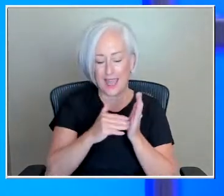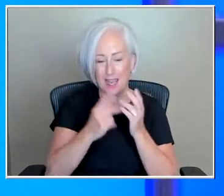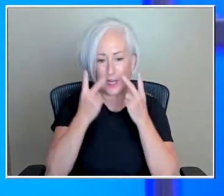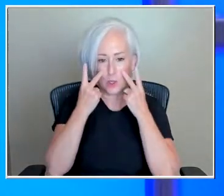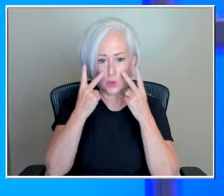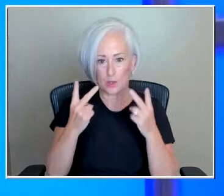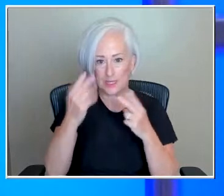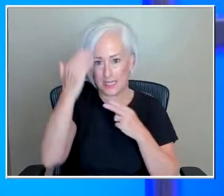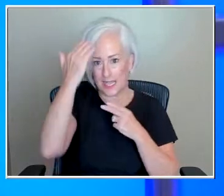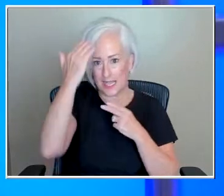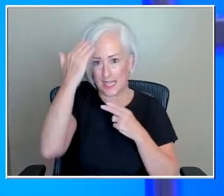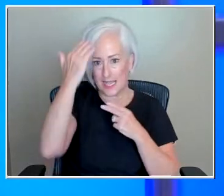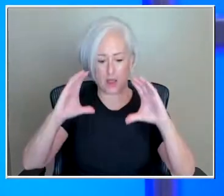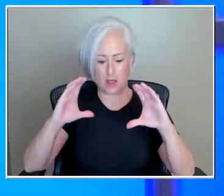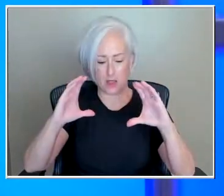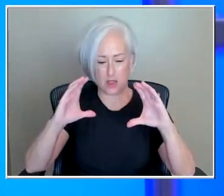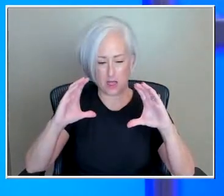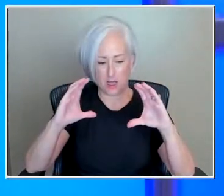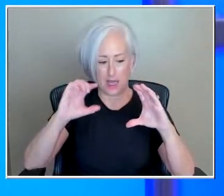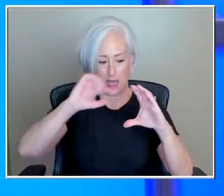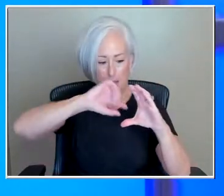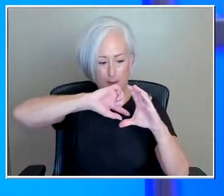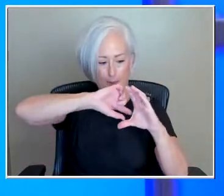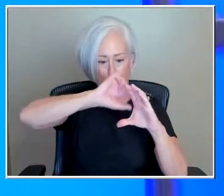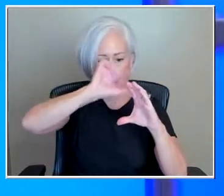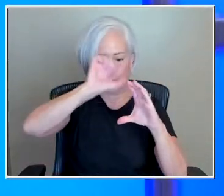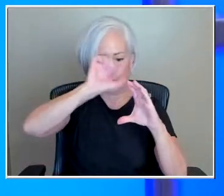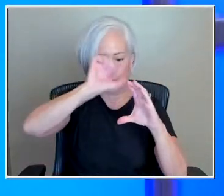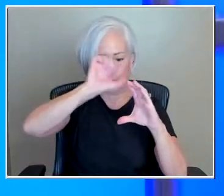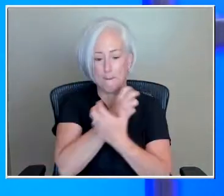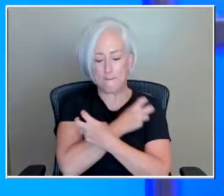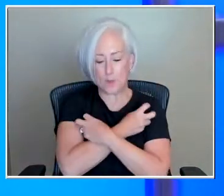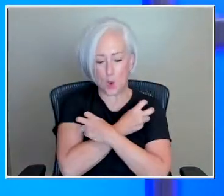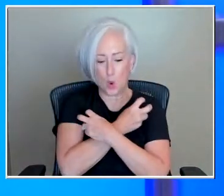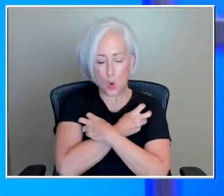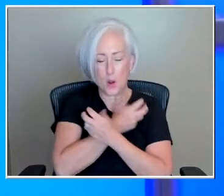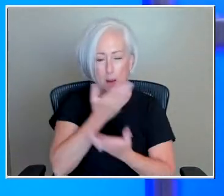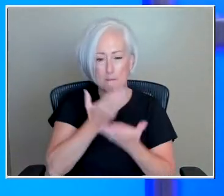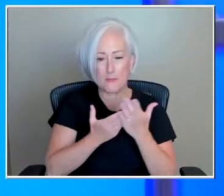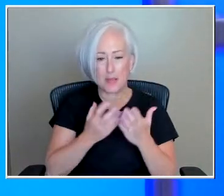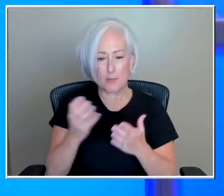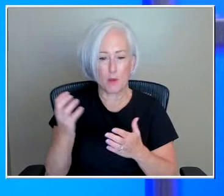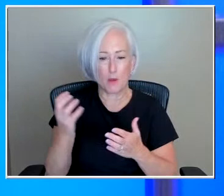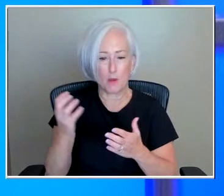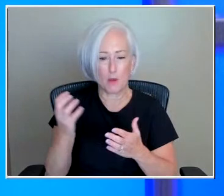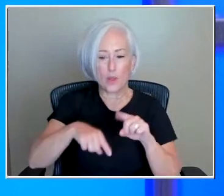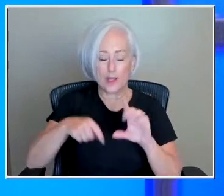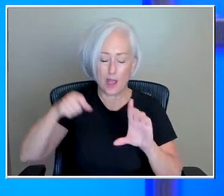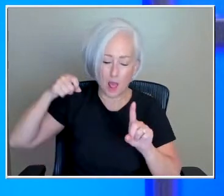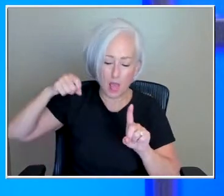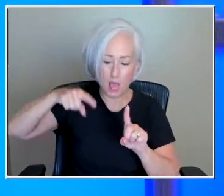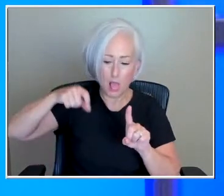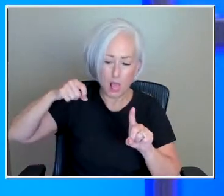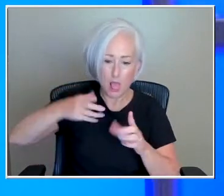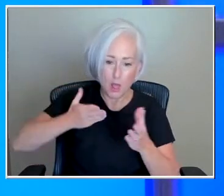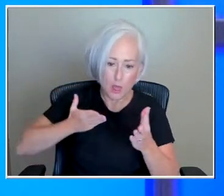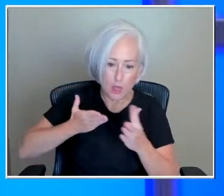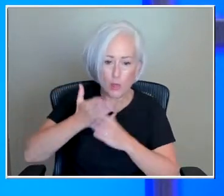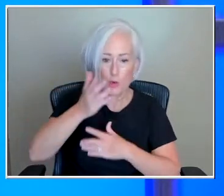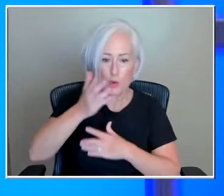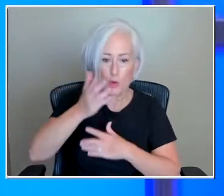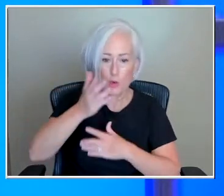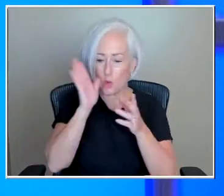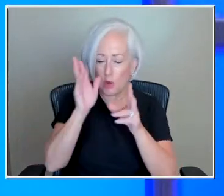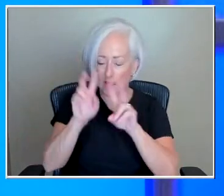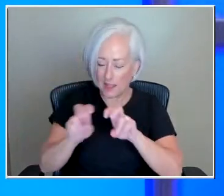enough energy through to heat the brain. So there's kind of these things that we need to do to assess how appropriate the candidate is.